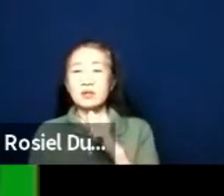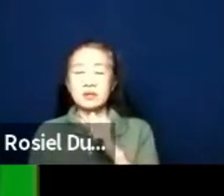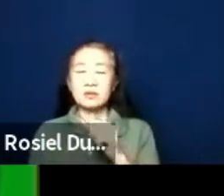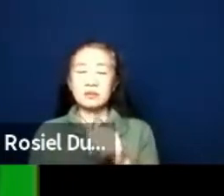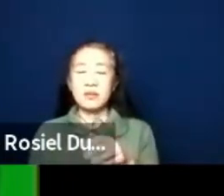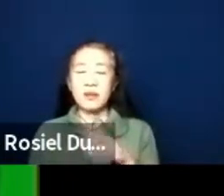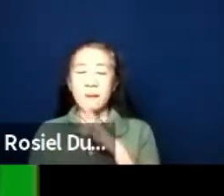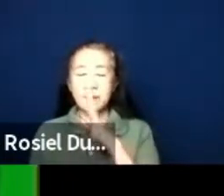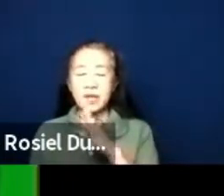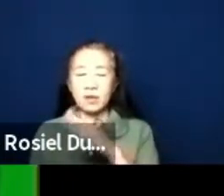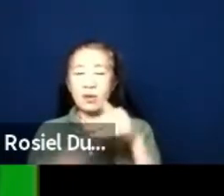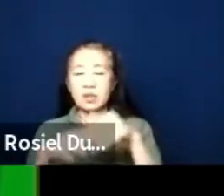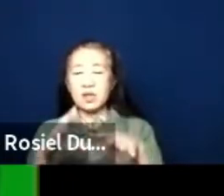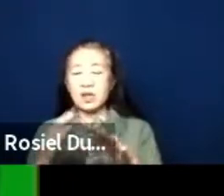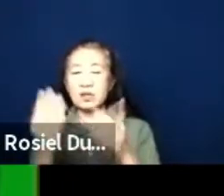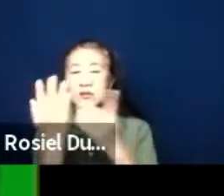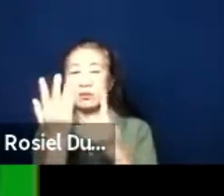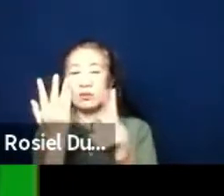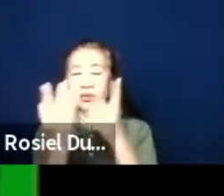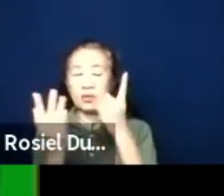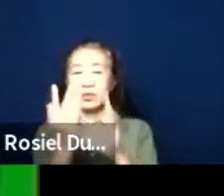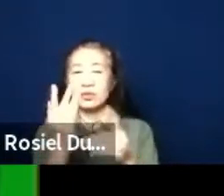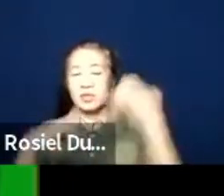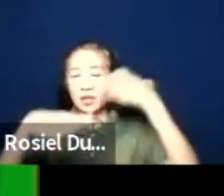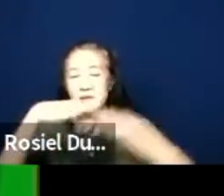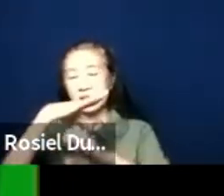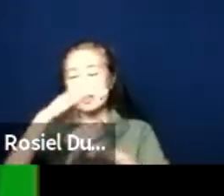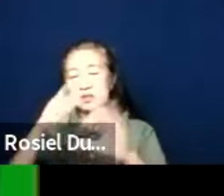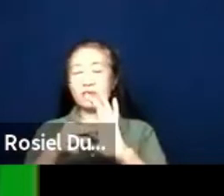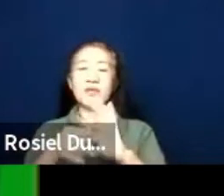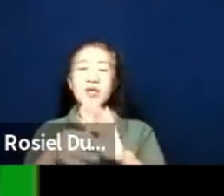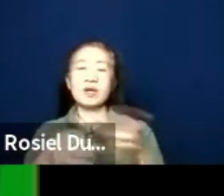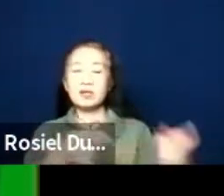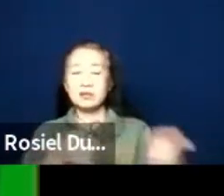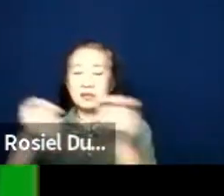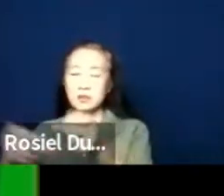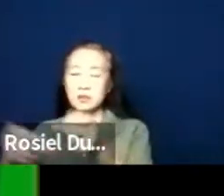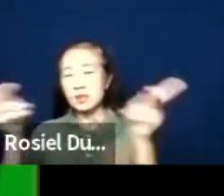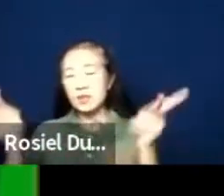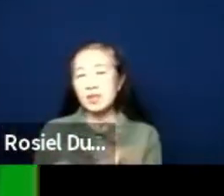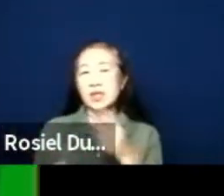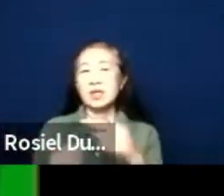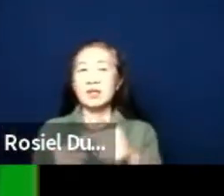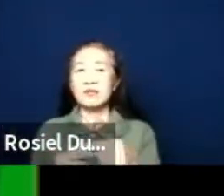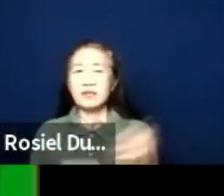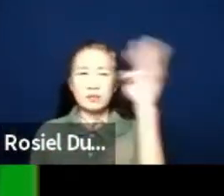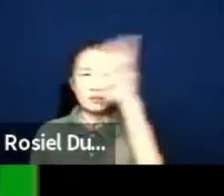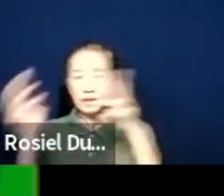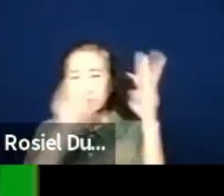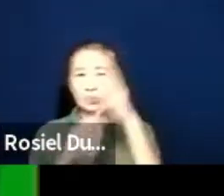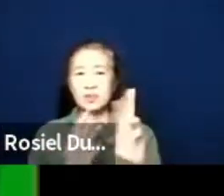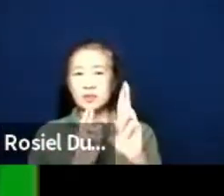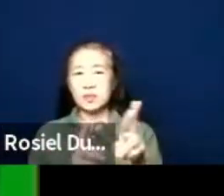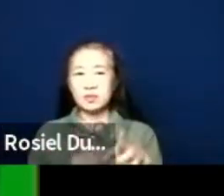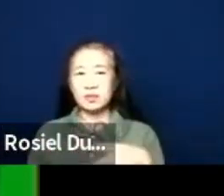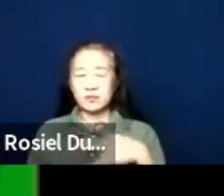of people in the evacuation center. If there is an episode of agitation, respond to the